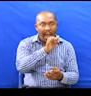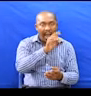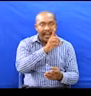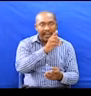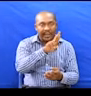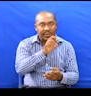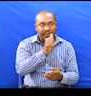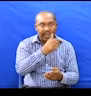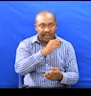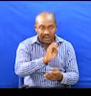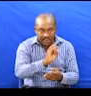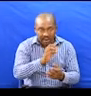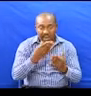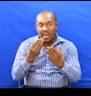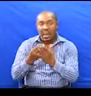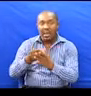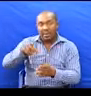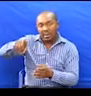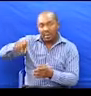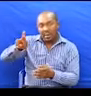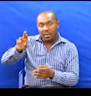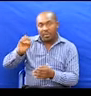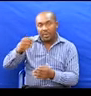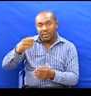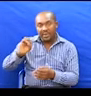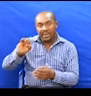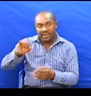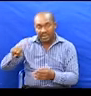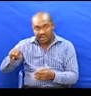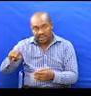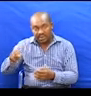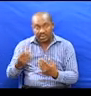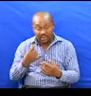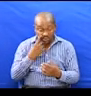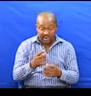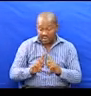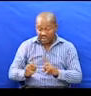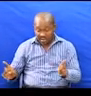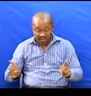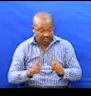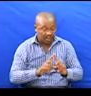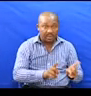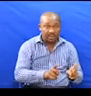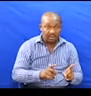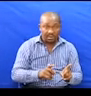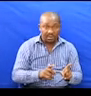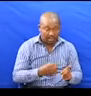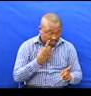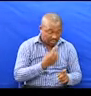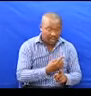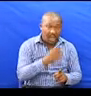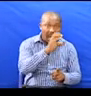carbohydrate and protein? We've already discussed about protein and carbohydrate. Now, in this question, what are the difference between